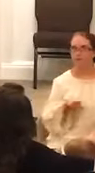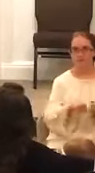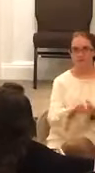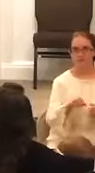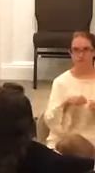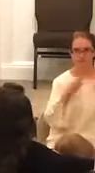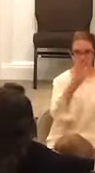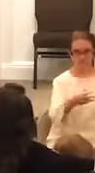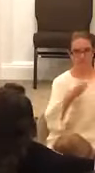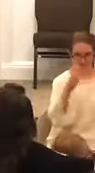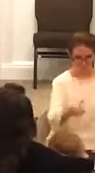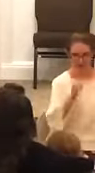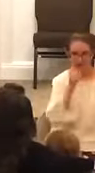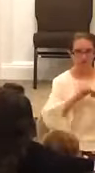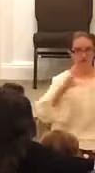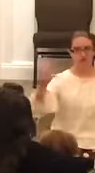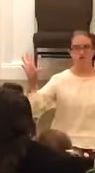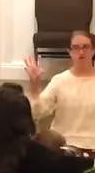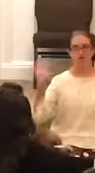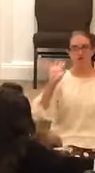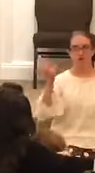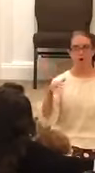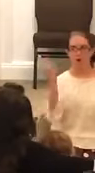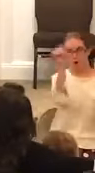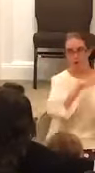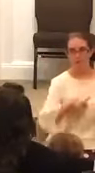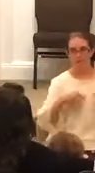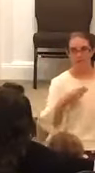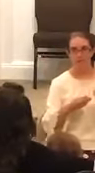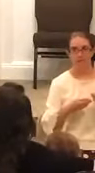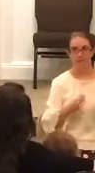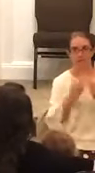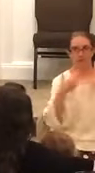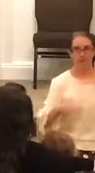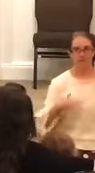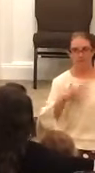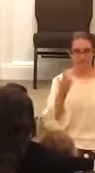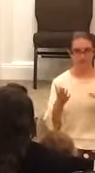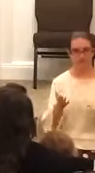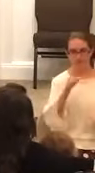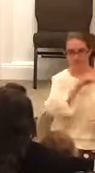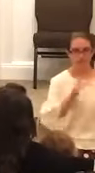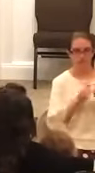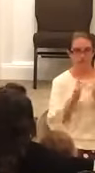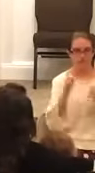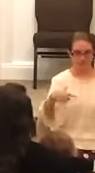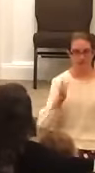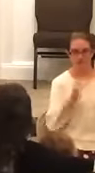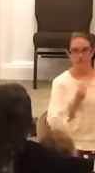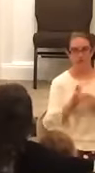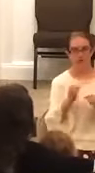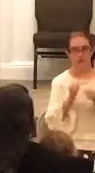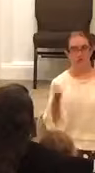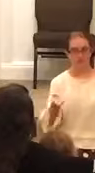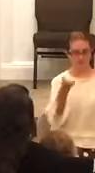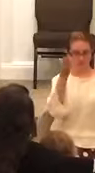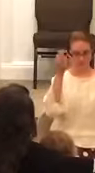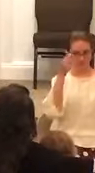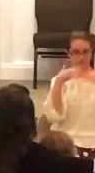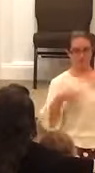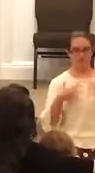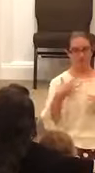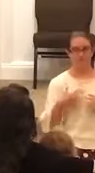not forsaken. Cast down, but not destroyed. Always bearing about in the body the dying of the Lord Jesus, that the life also of Jesus might be made manifest in our